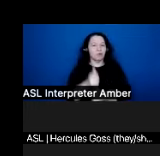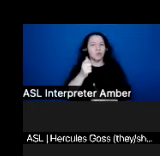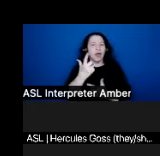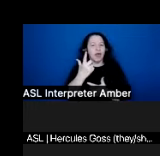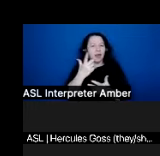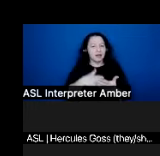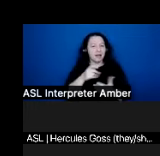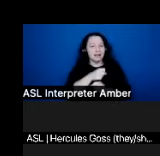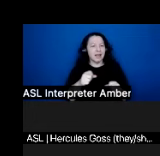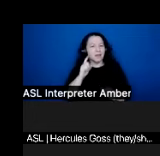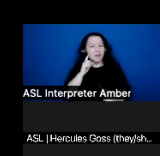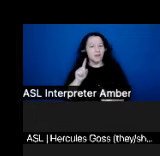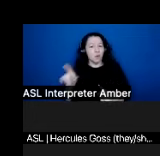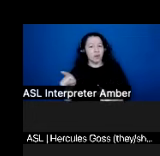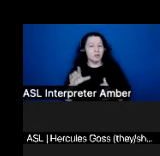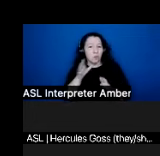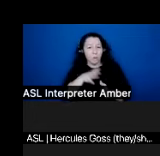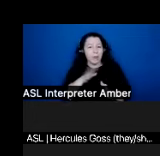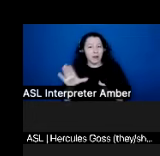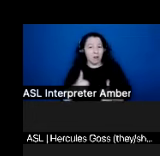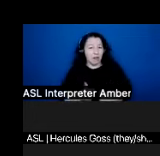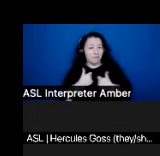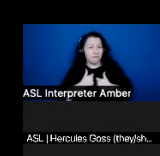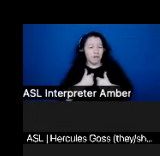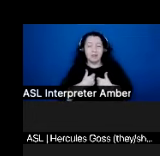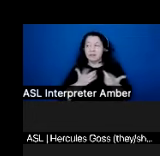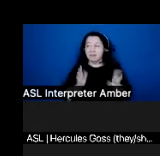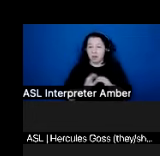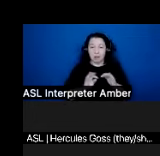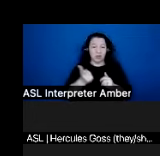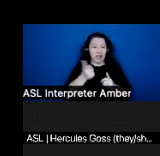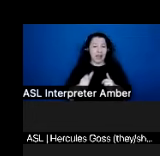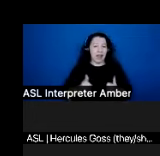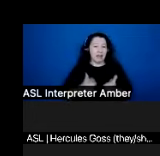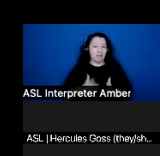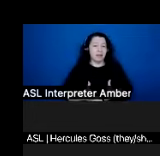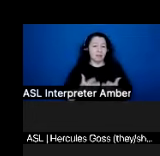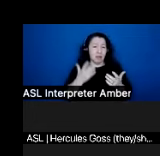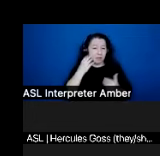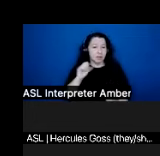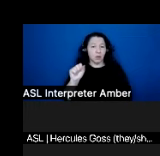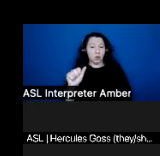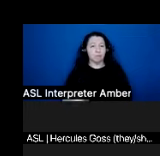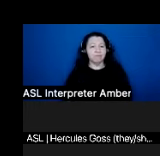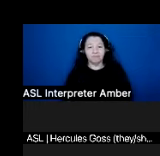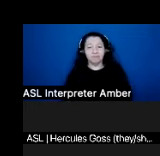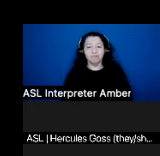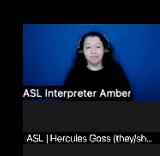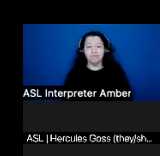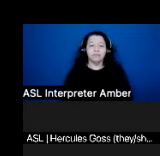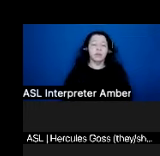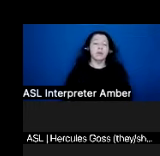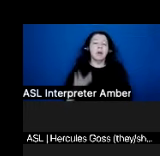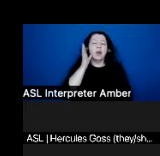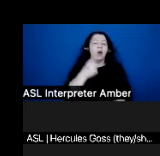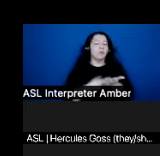or like I said earlier, any victim that was sexually assaulted. So I'm going to go through